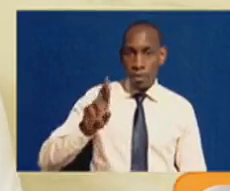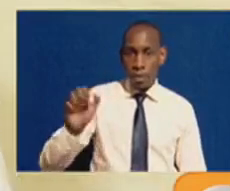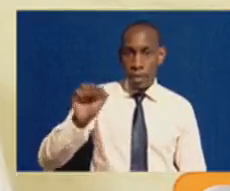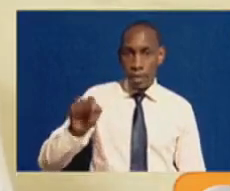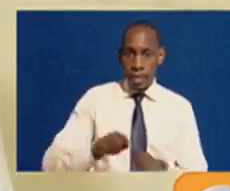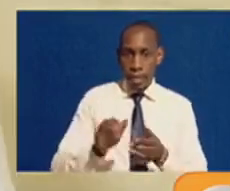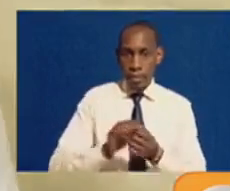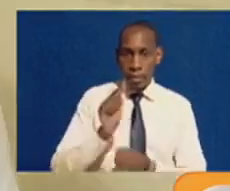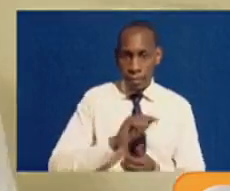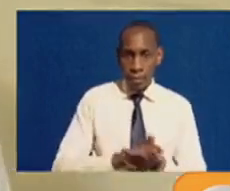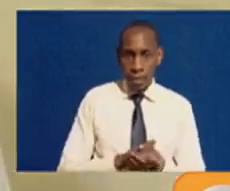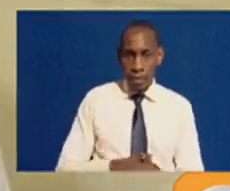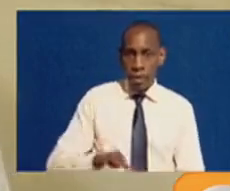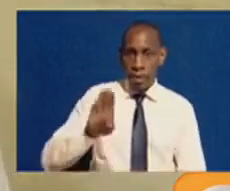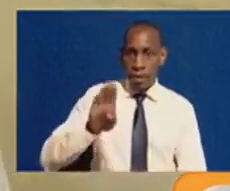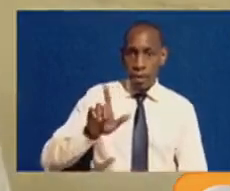ruptured the bladder,